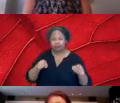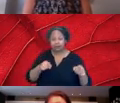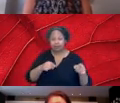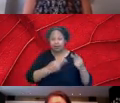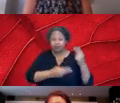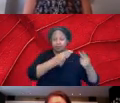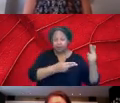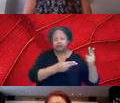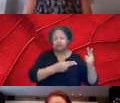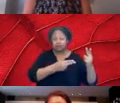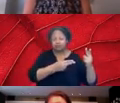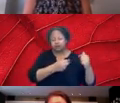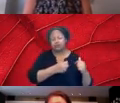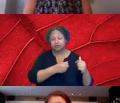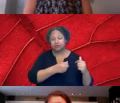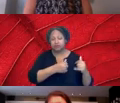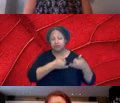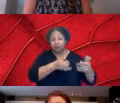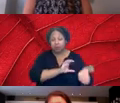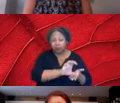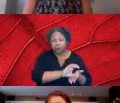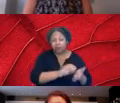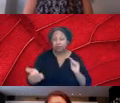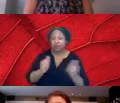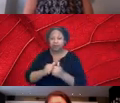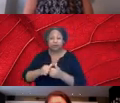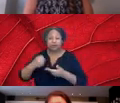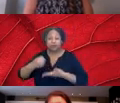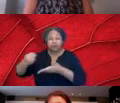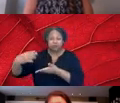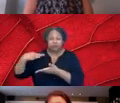really lies in answering the questions.